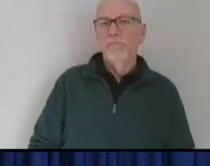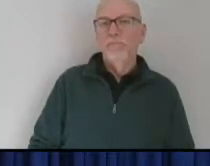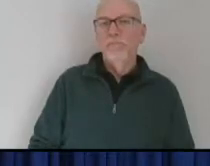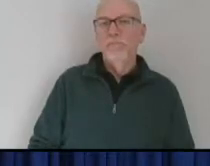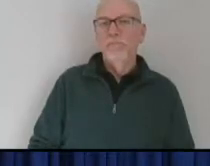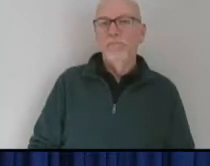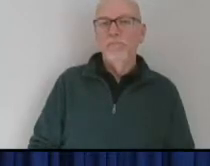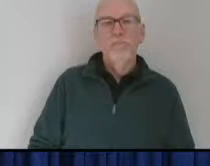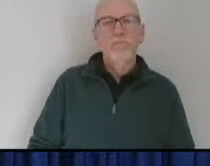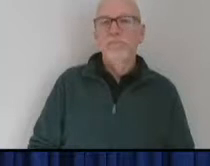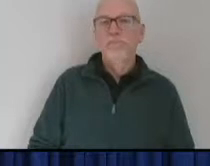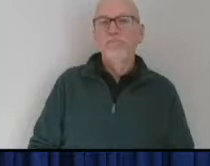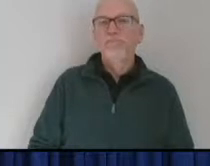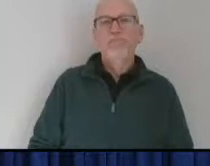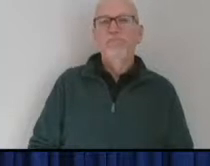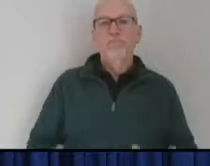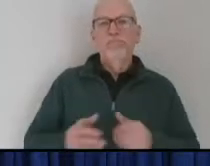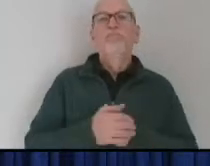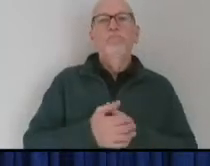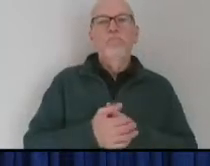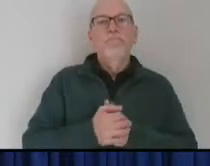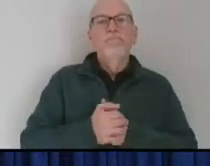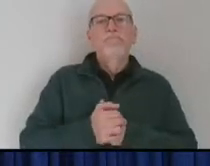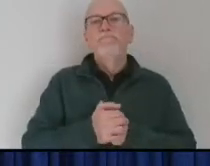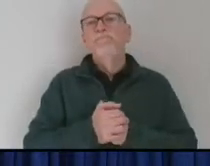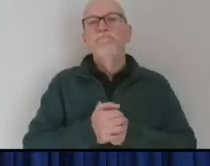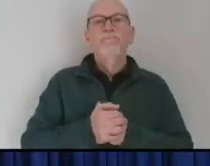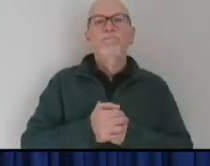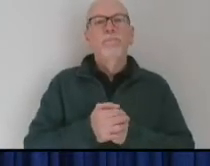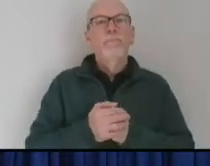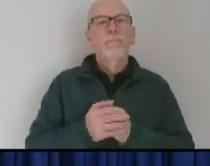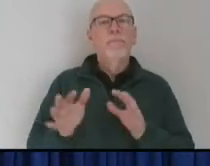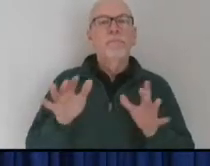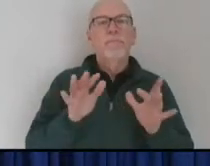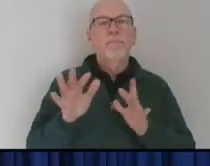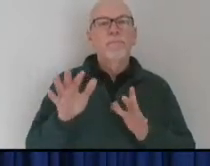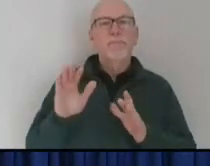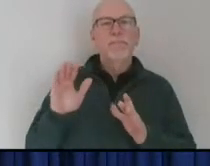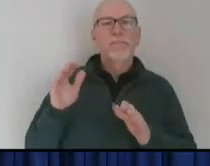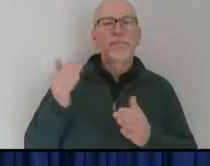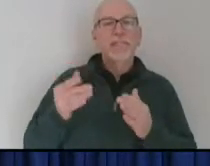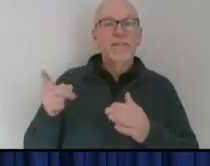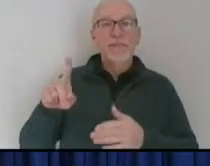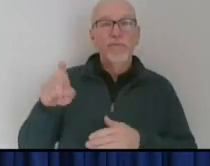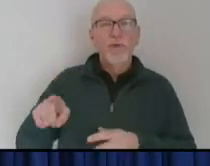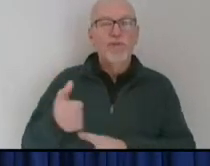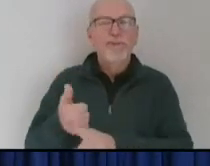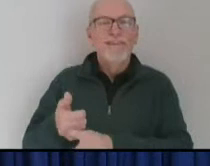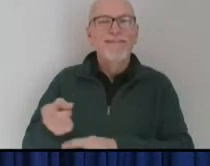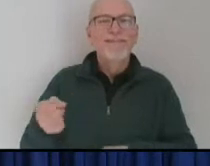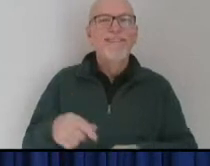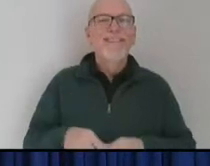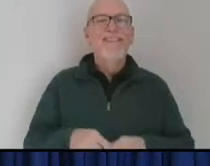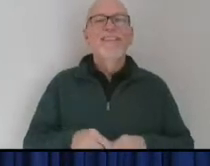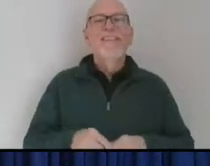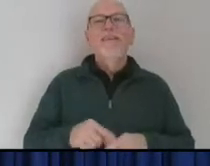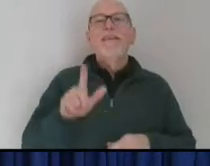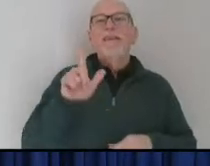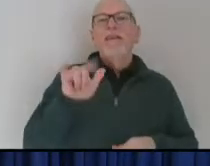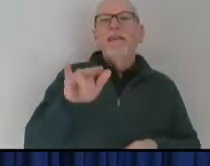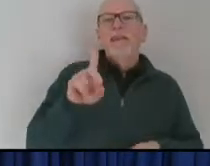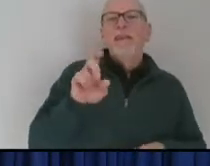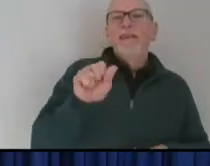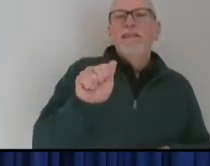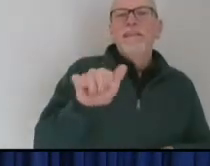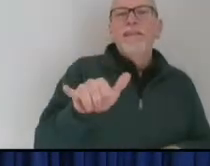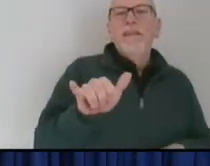She had 10 questions, but some of them, she might have been questioning herself. I do every day. Lindsay or Doty,